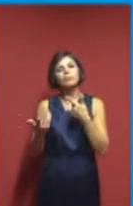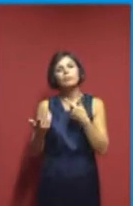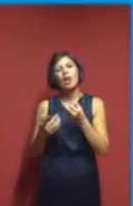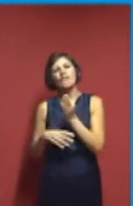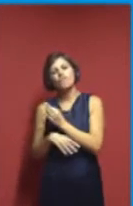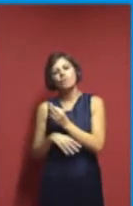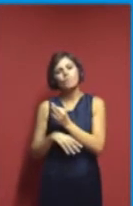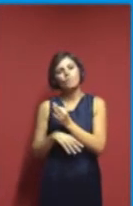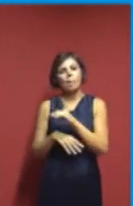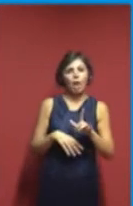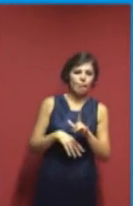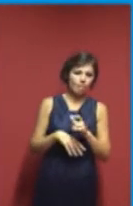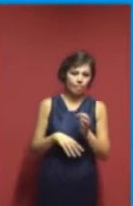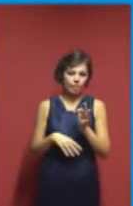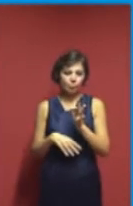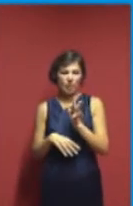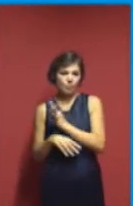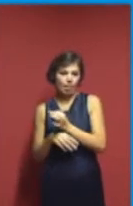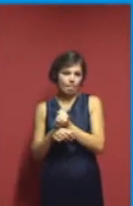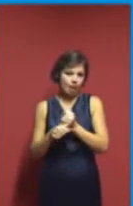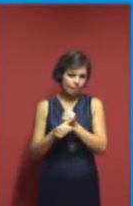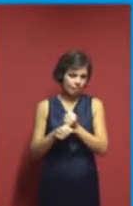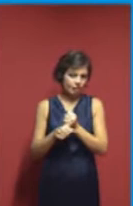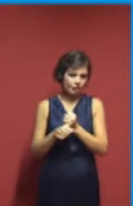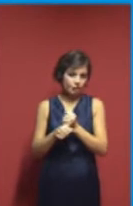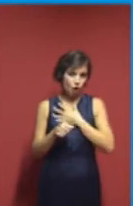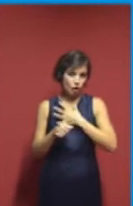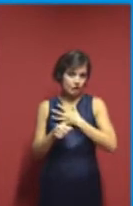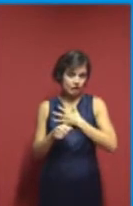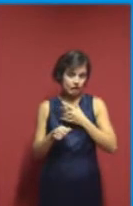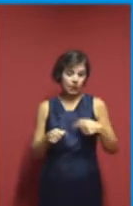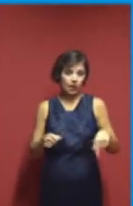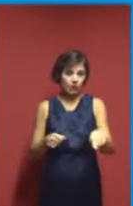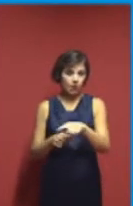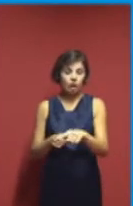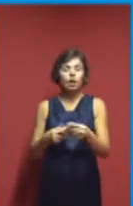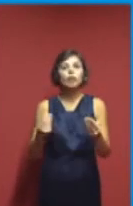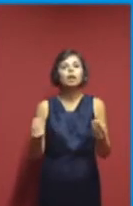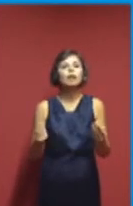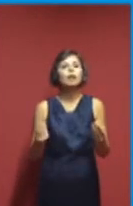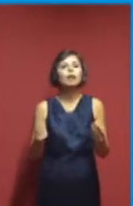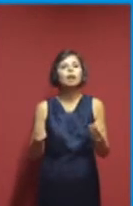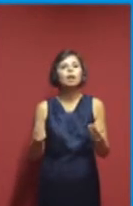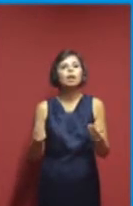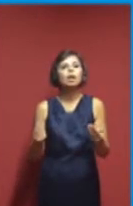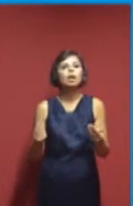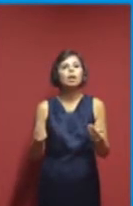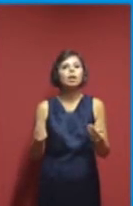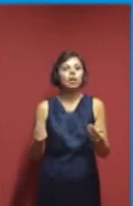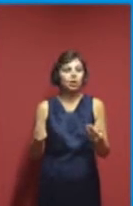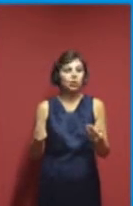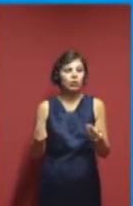digital fabrication, or are they more about the social? Are there some kind of social